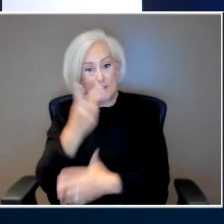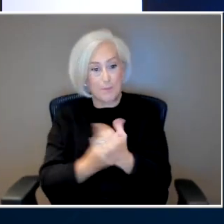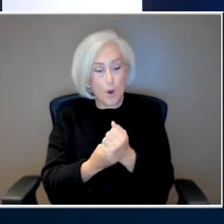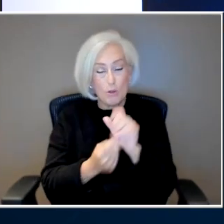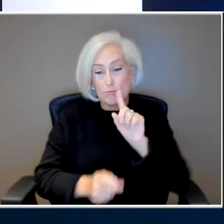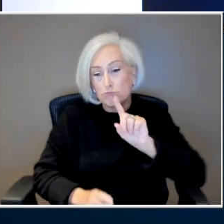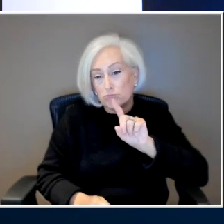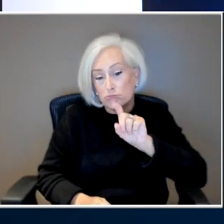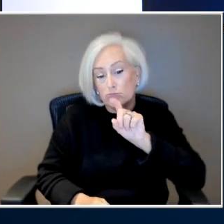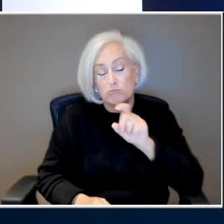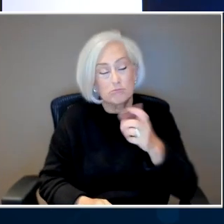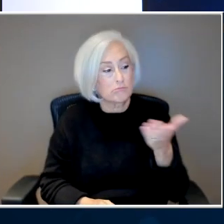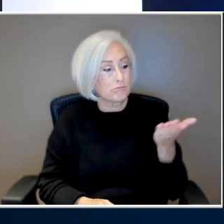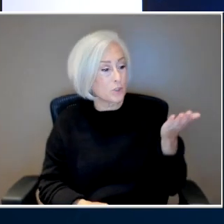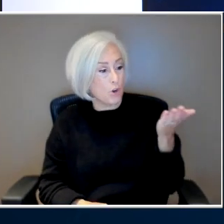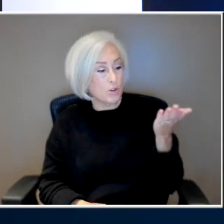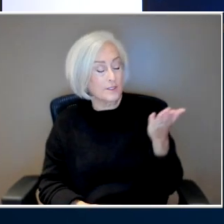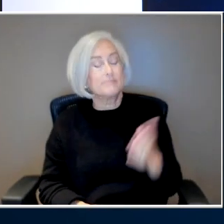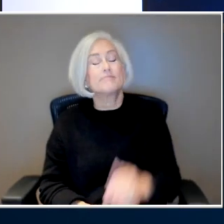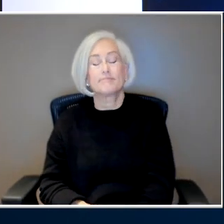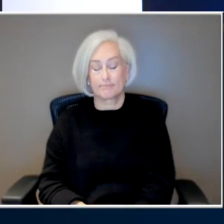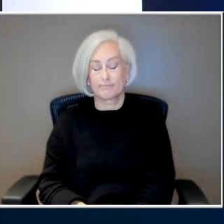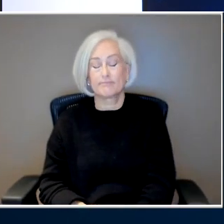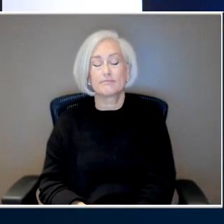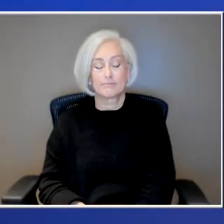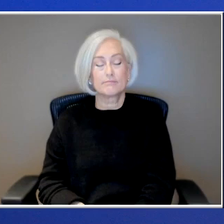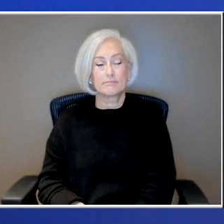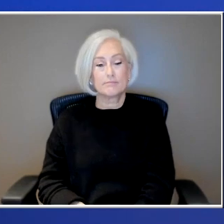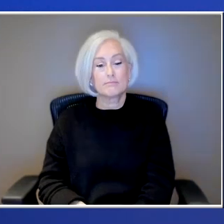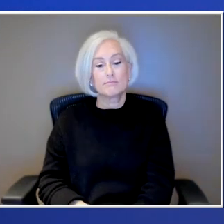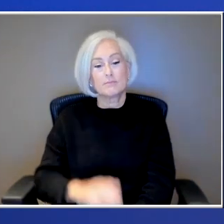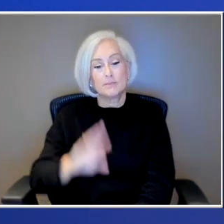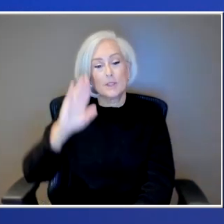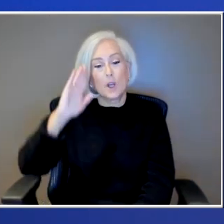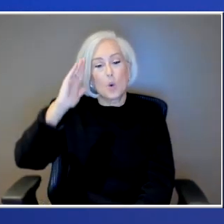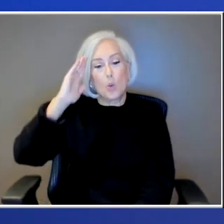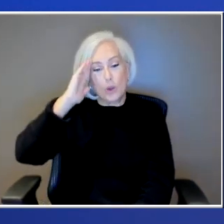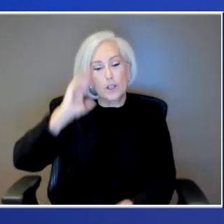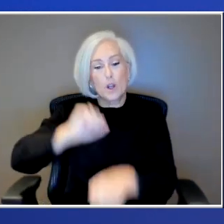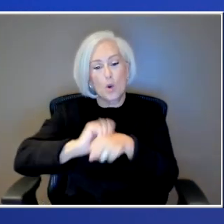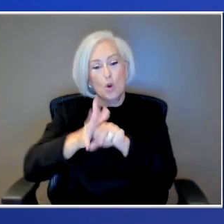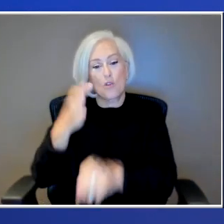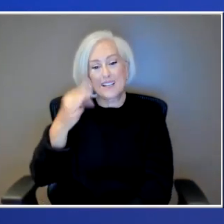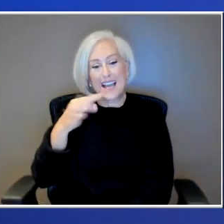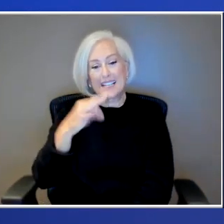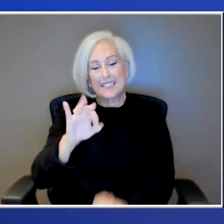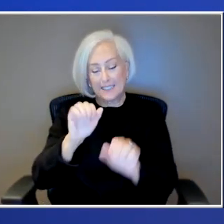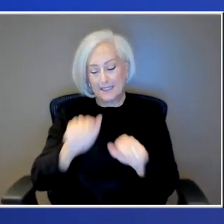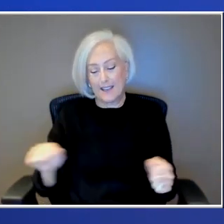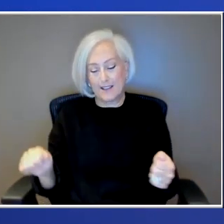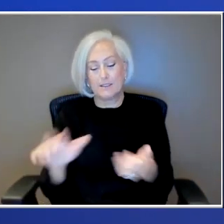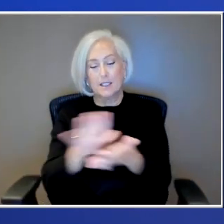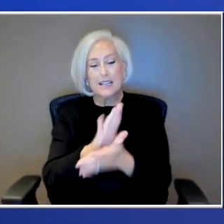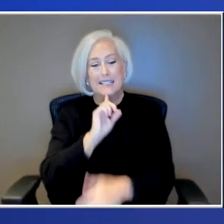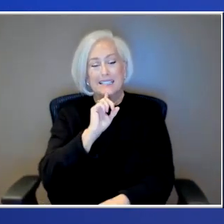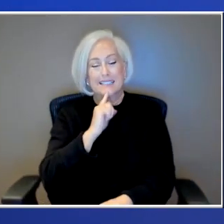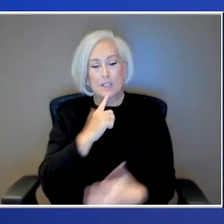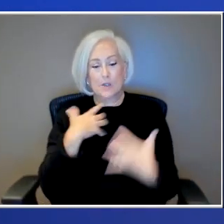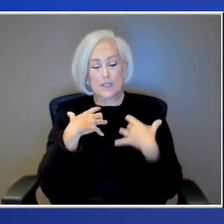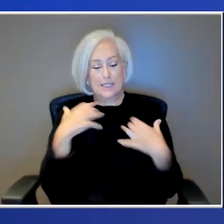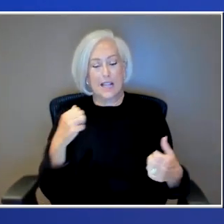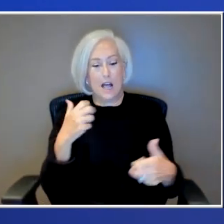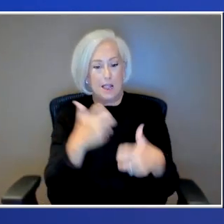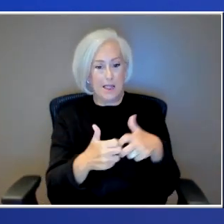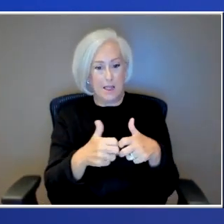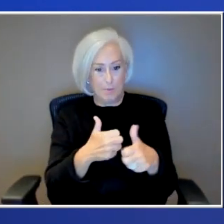Hawk? Yeah, I would say so. We know COVID-19 can cause serious health problems, both acutely, as we've